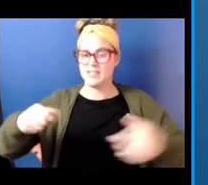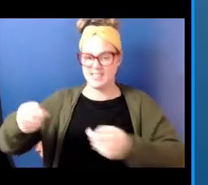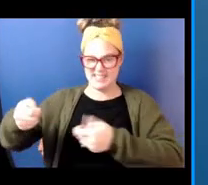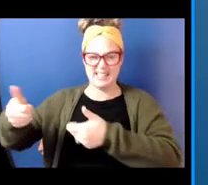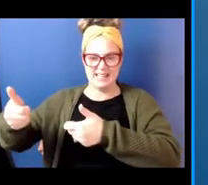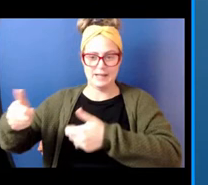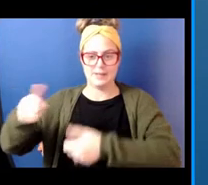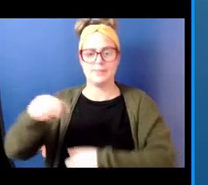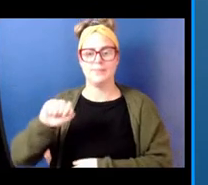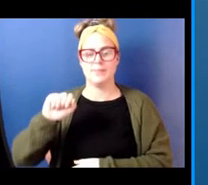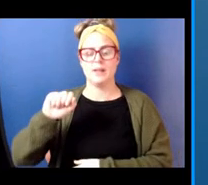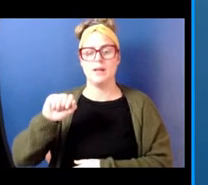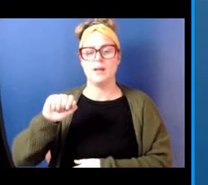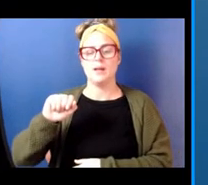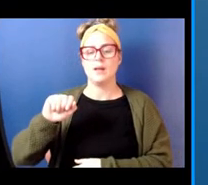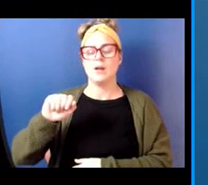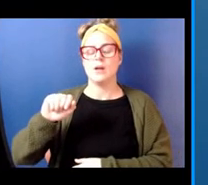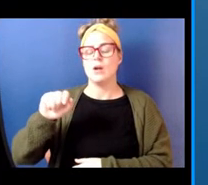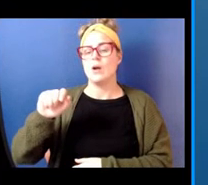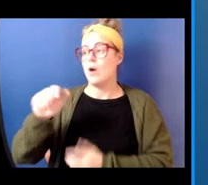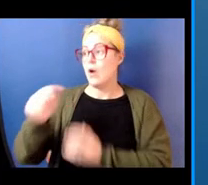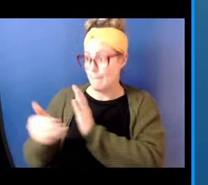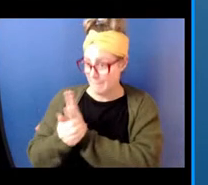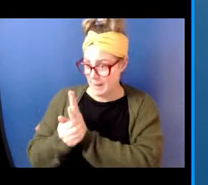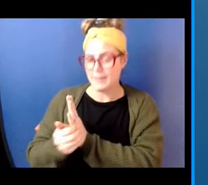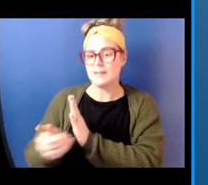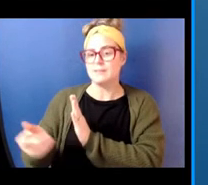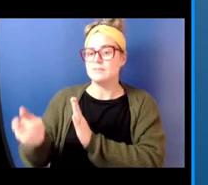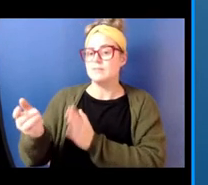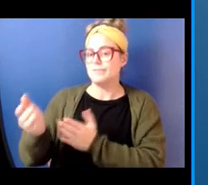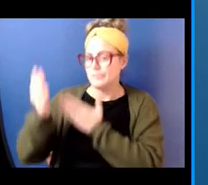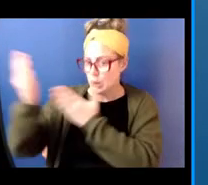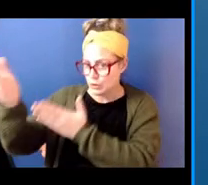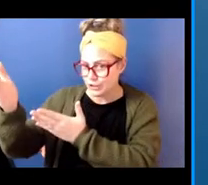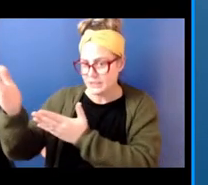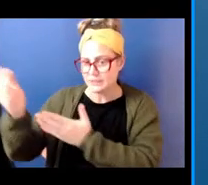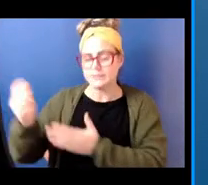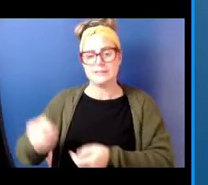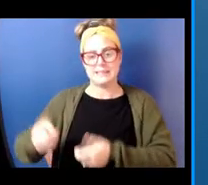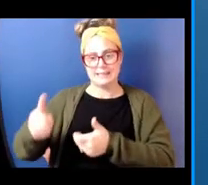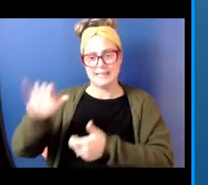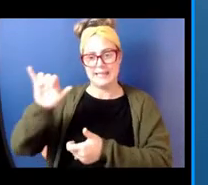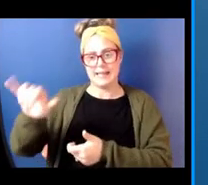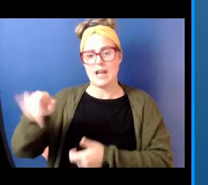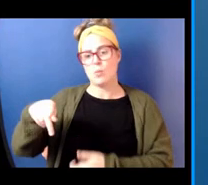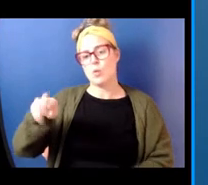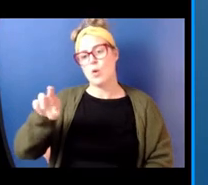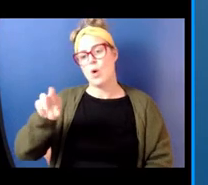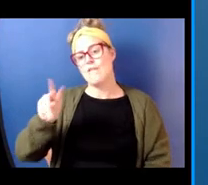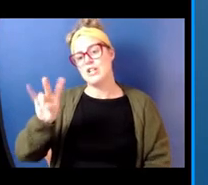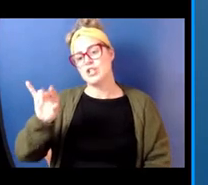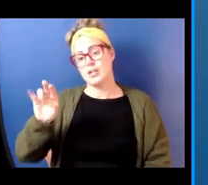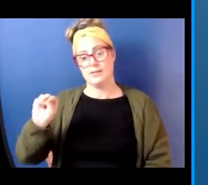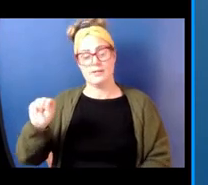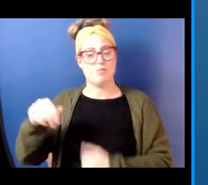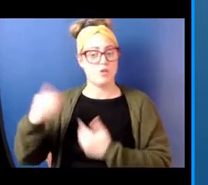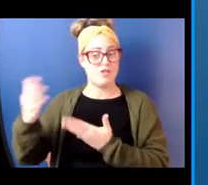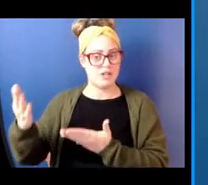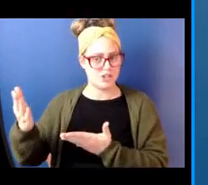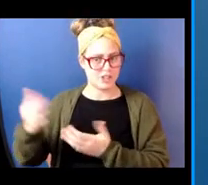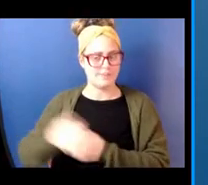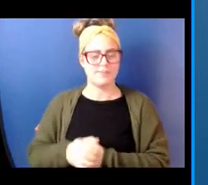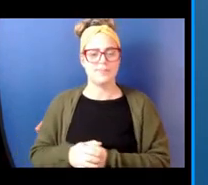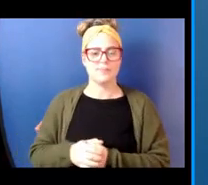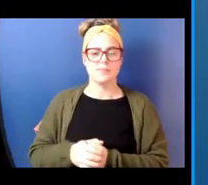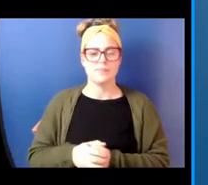in the form of an amendment to delete this provision uh Mr Leone did you want